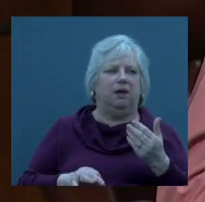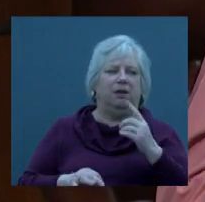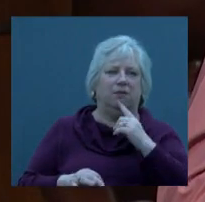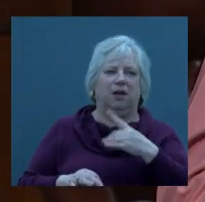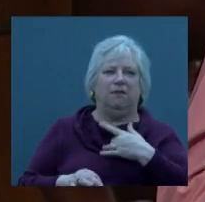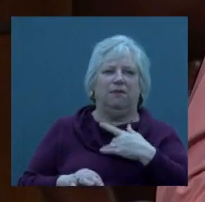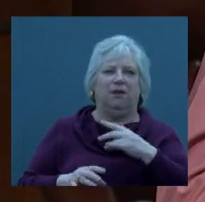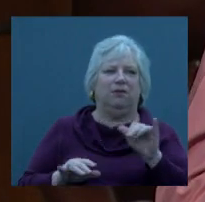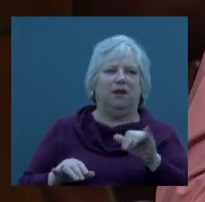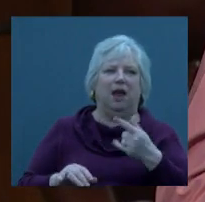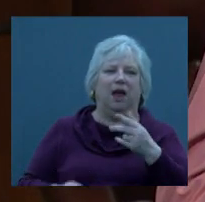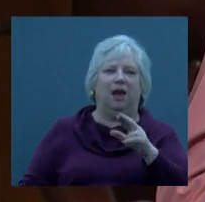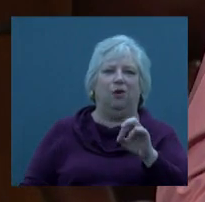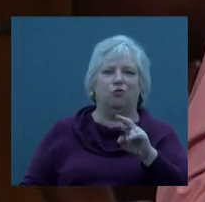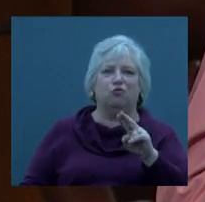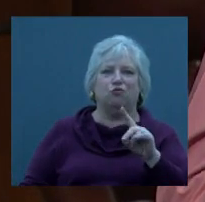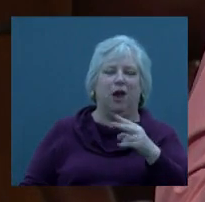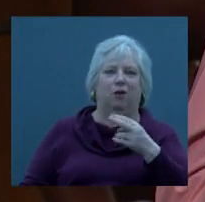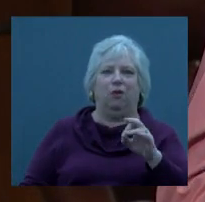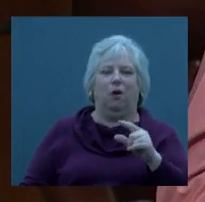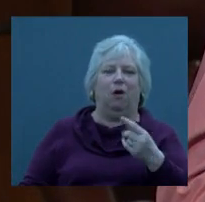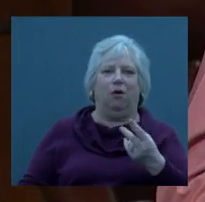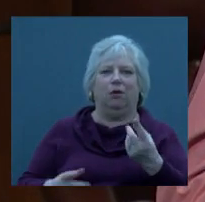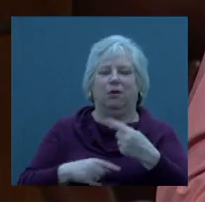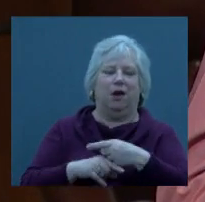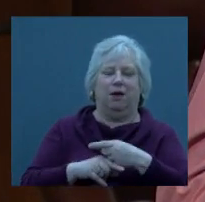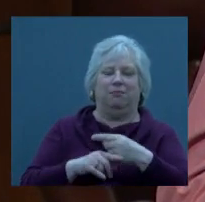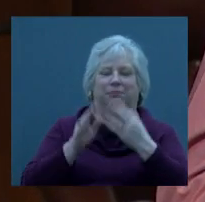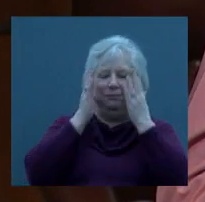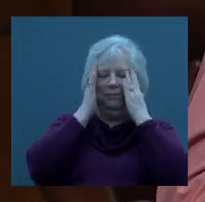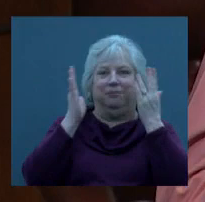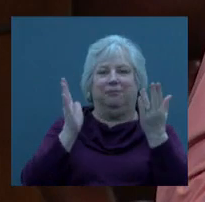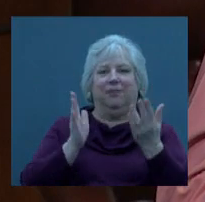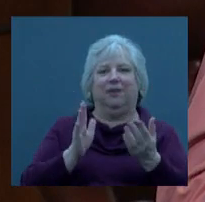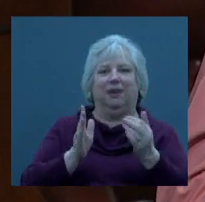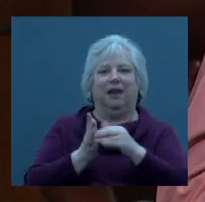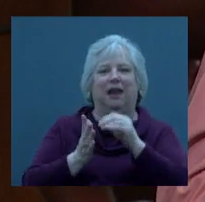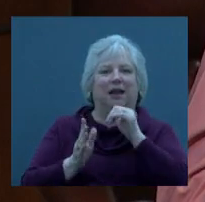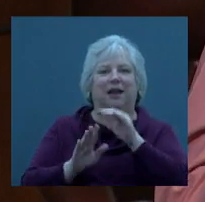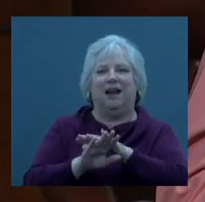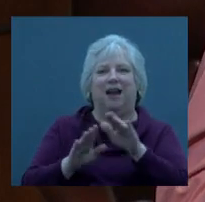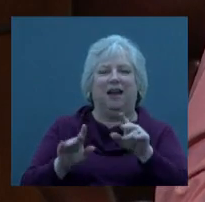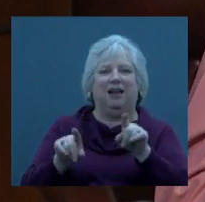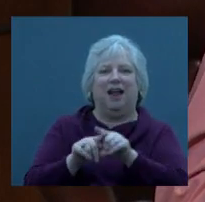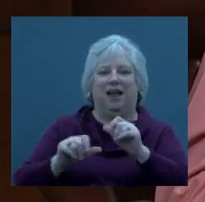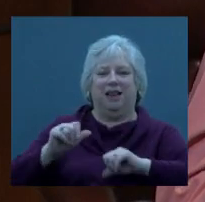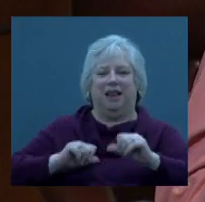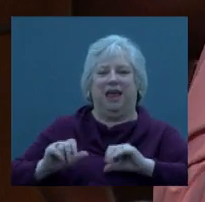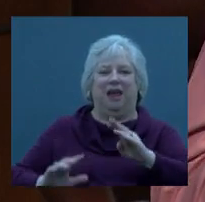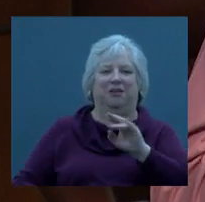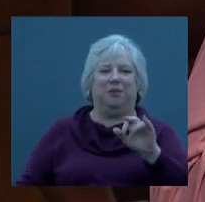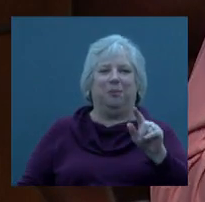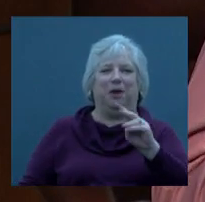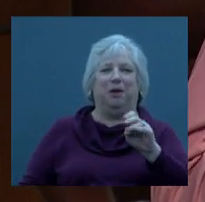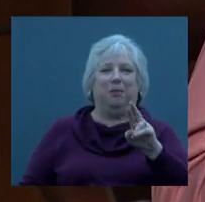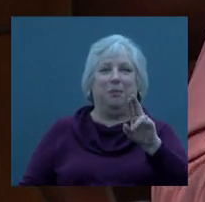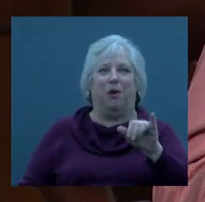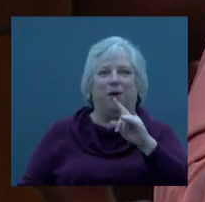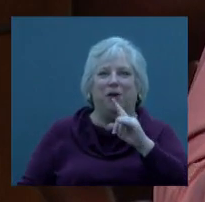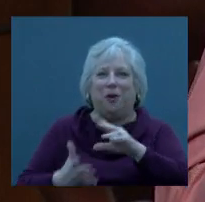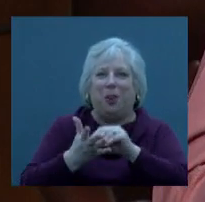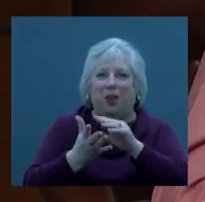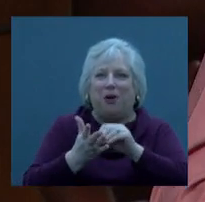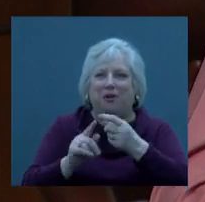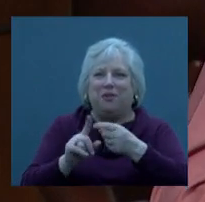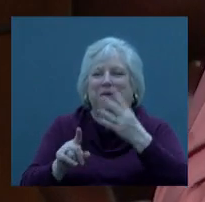really feels like Groundhog Day. It keeps coming back, and unlike Bill Murray, who kind of learned from his experience to win the